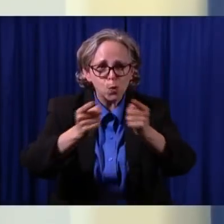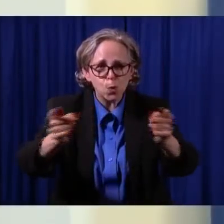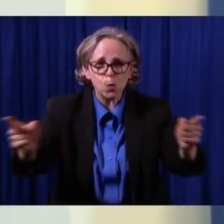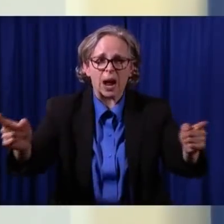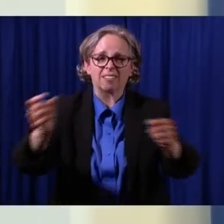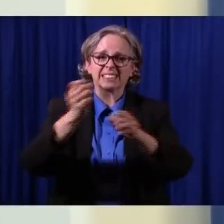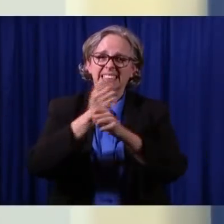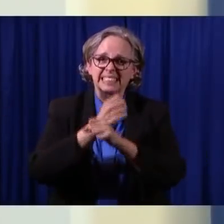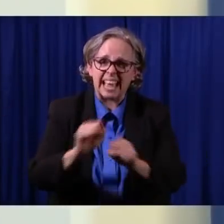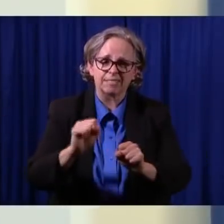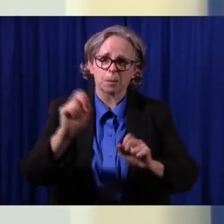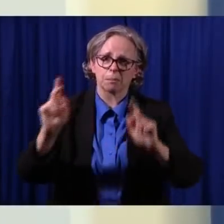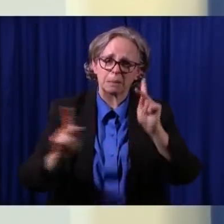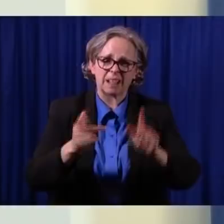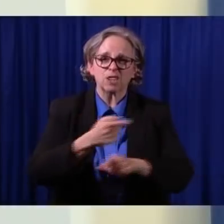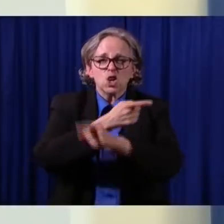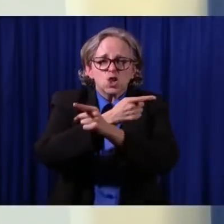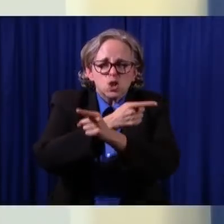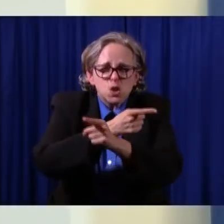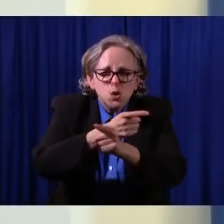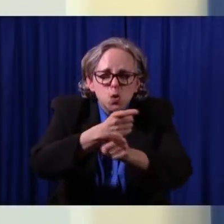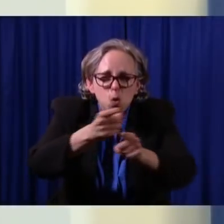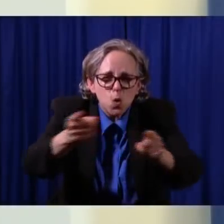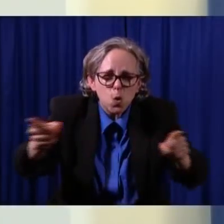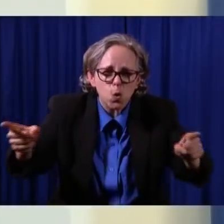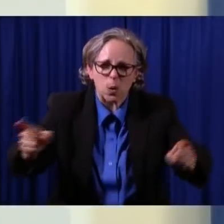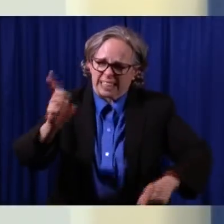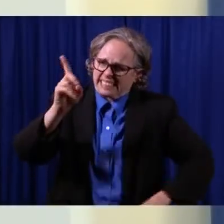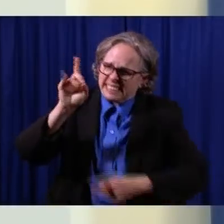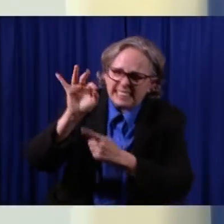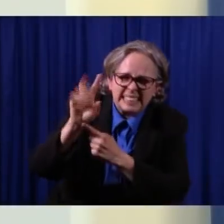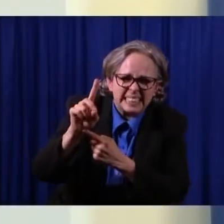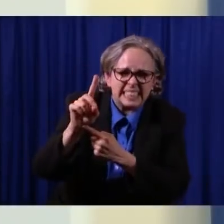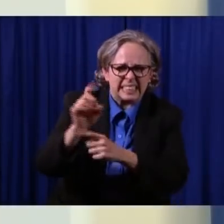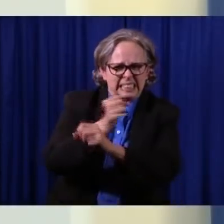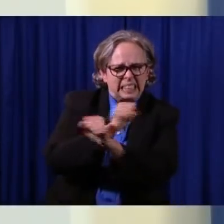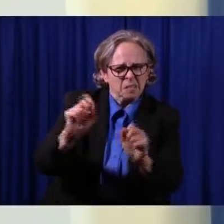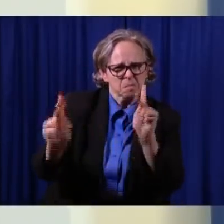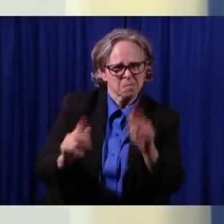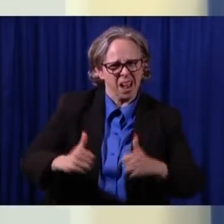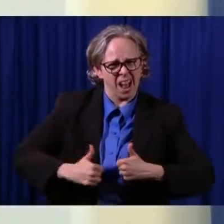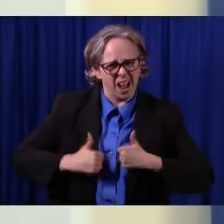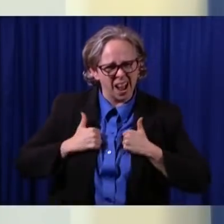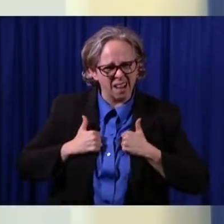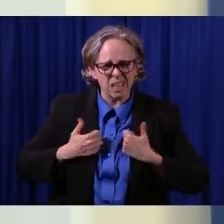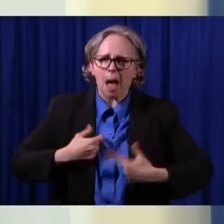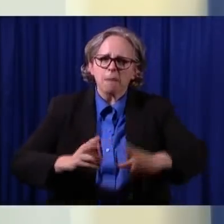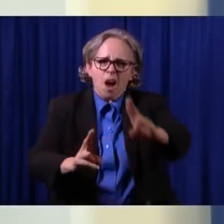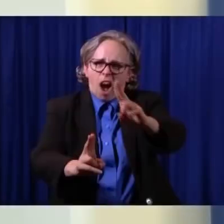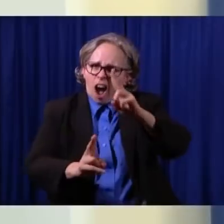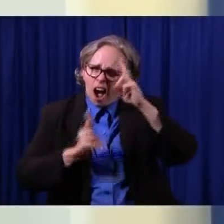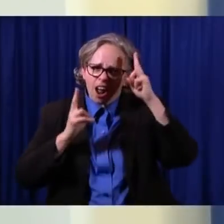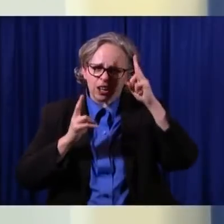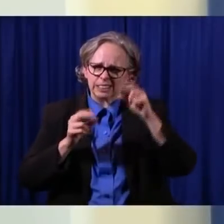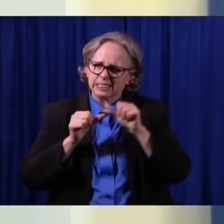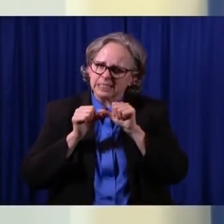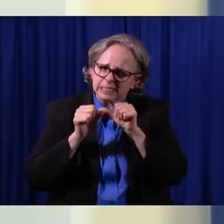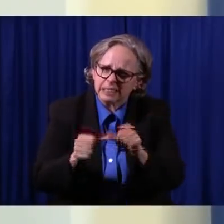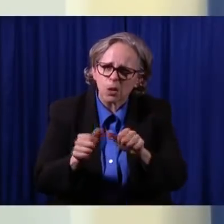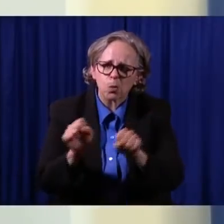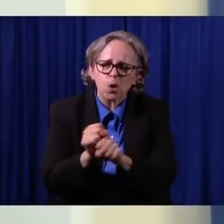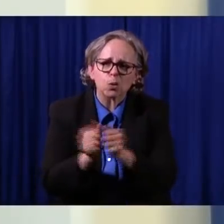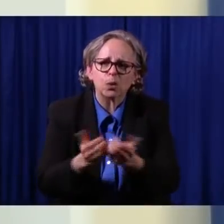You've done this. And it is my honor to continue to work on this alongside of you and to witness what you have done